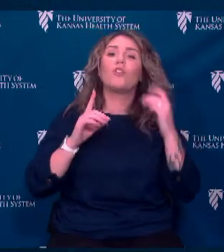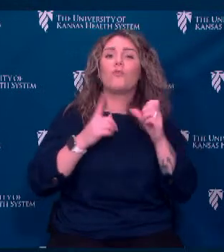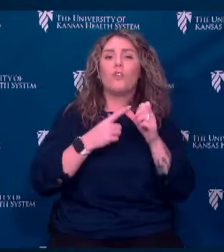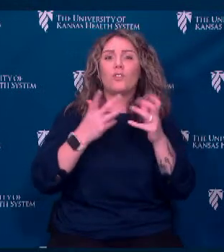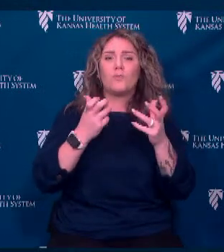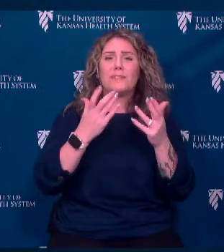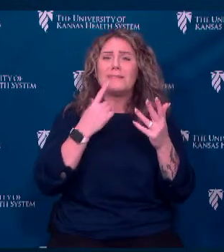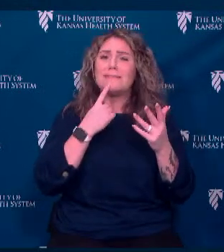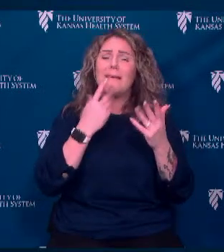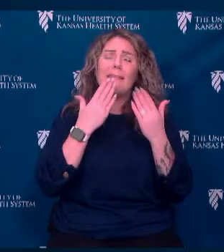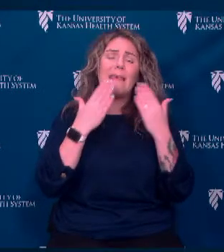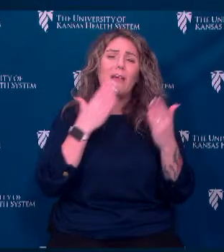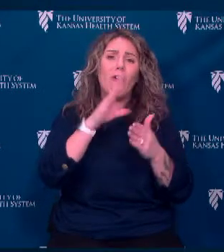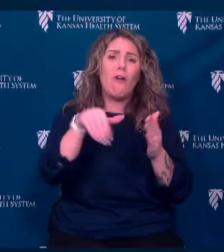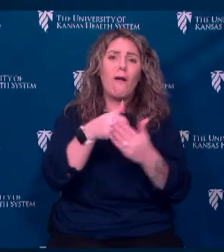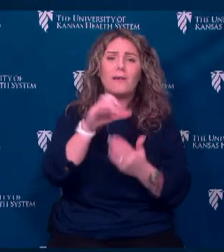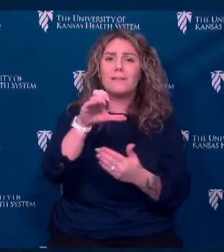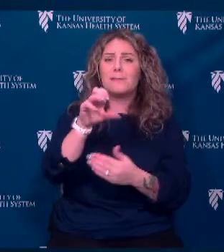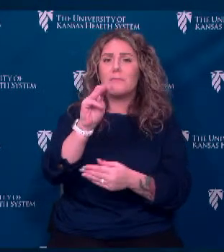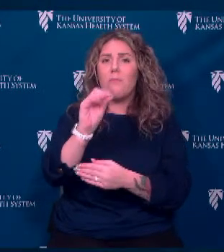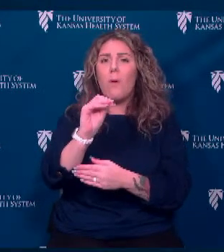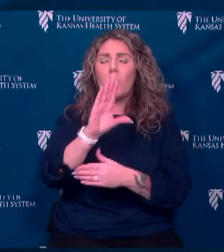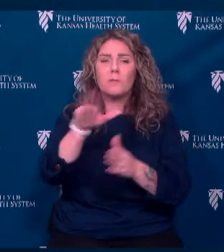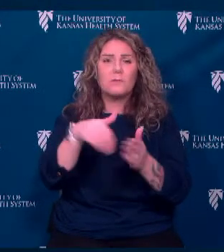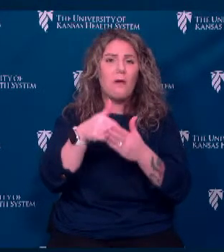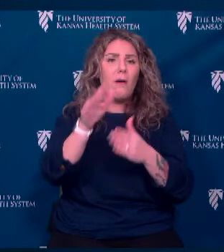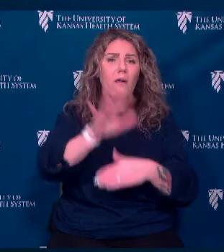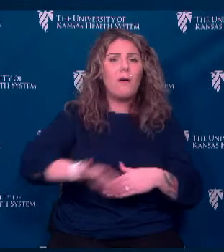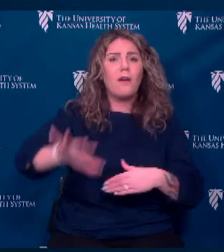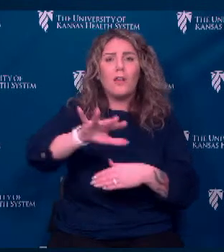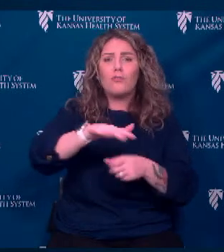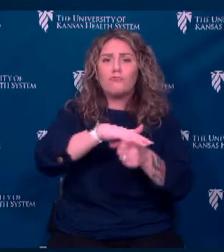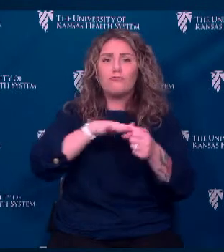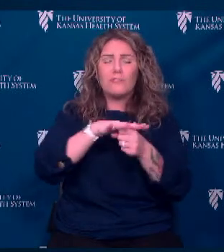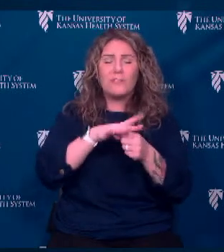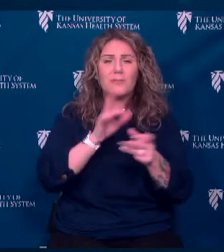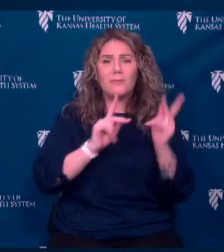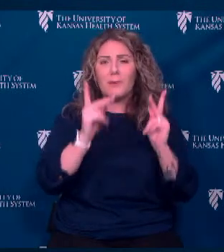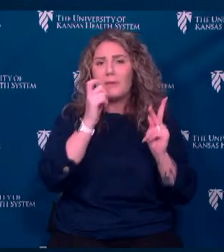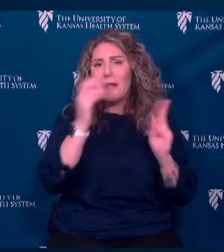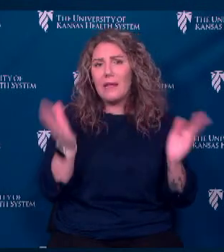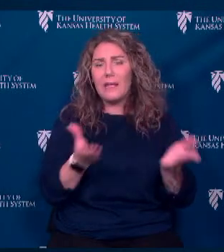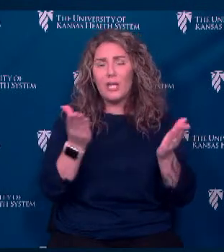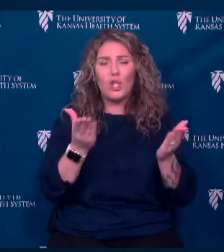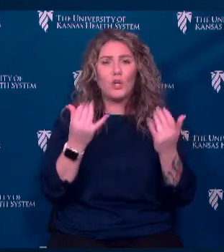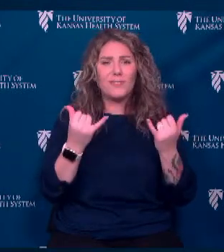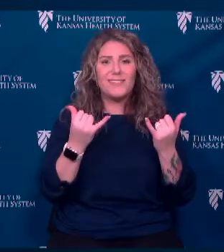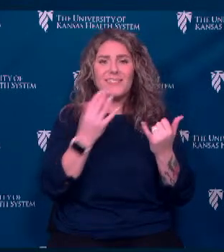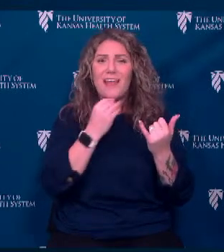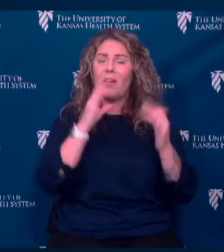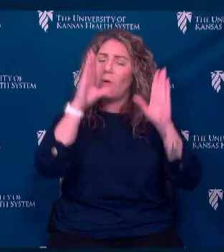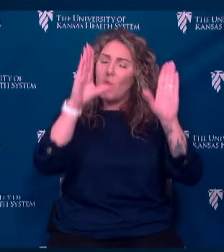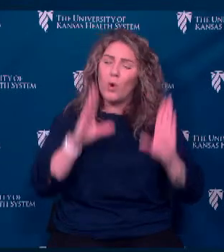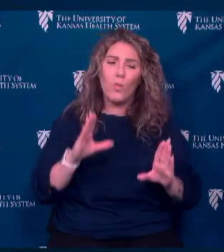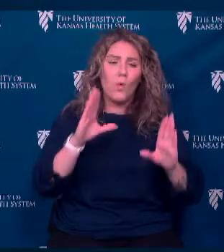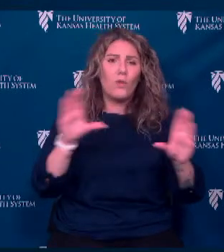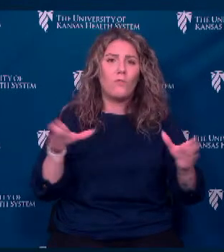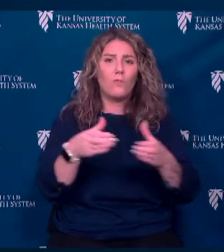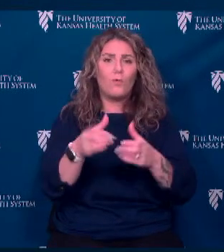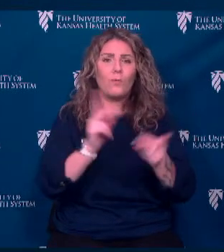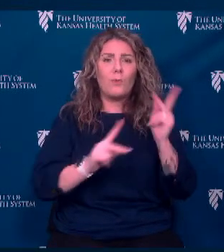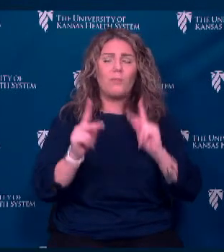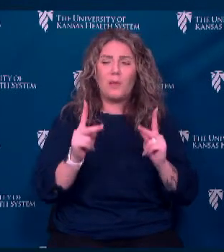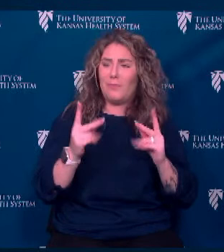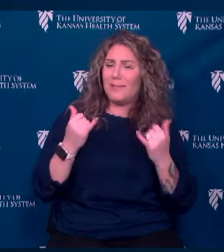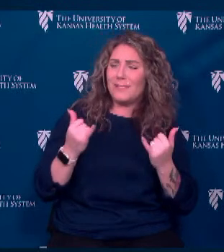thanks to all of our CMOs and everybody across the region, even those who are not here today, because we have a terrific group of people. And the group of people here today have just done an outstanding job